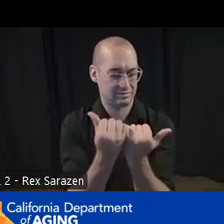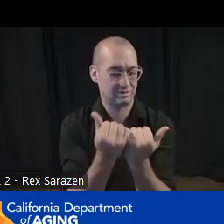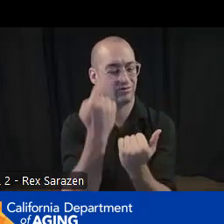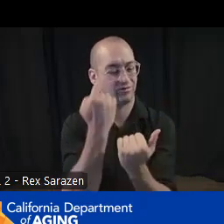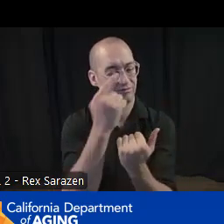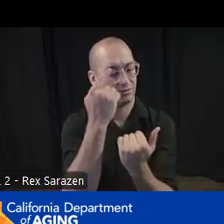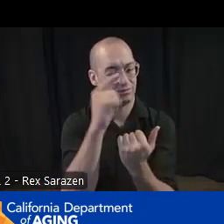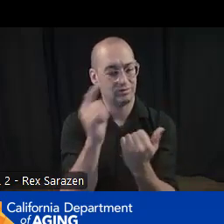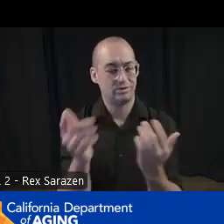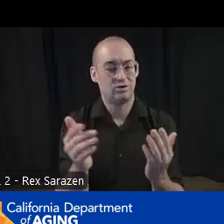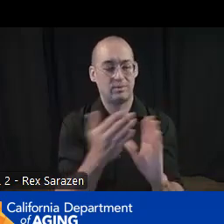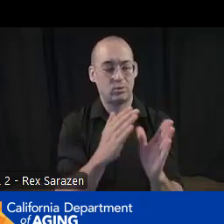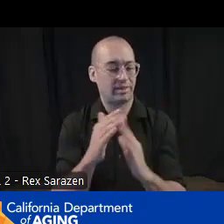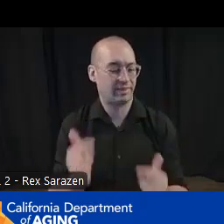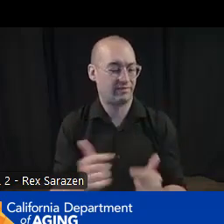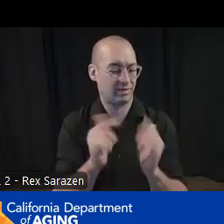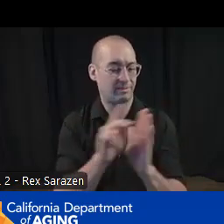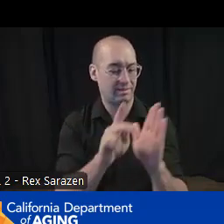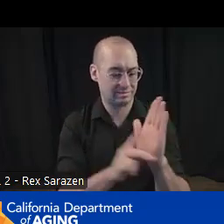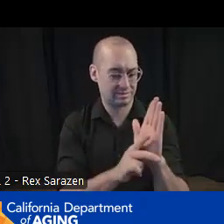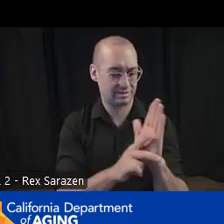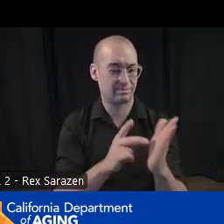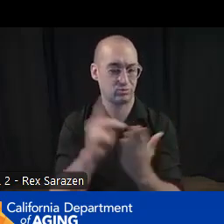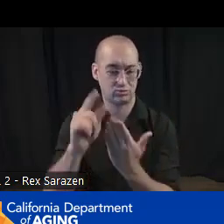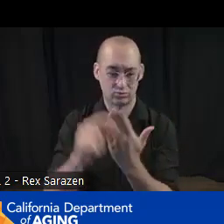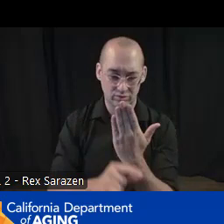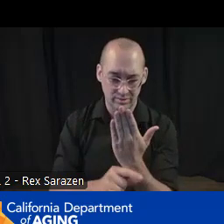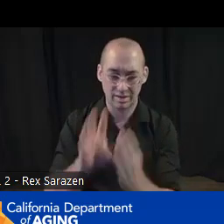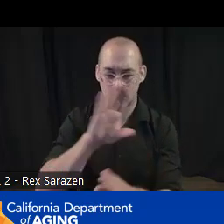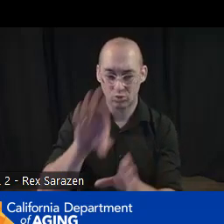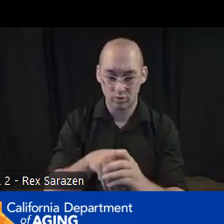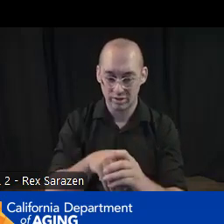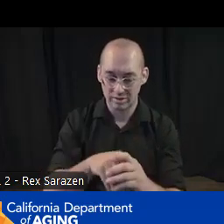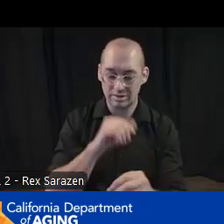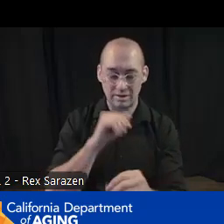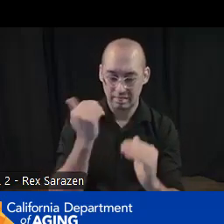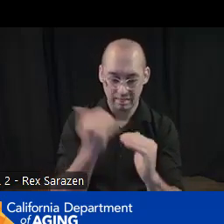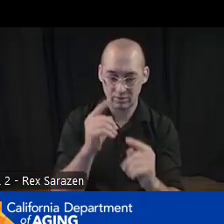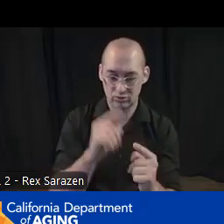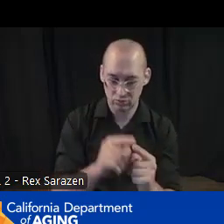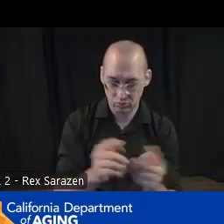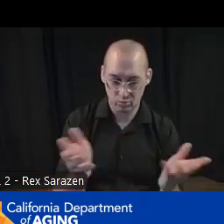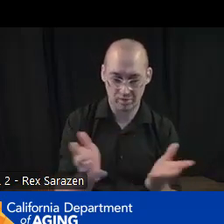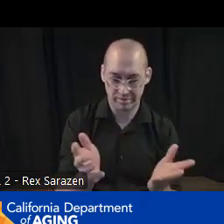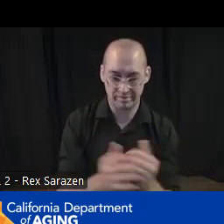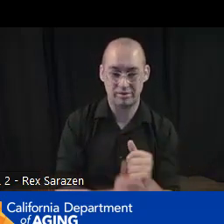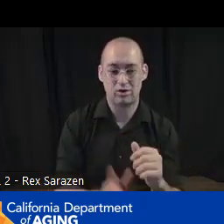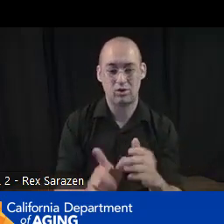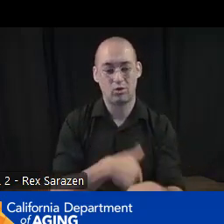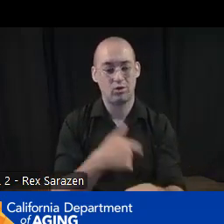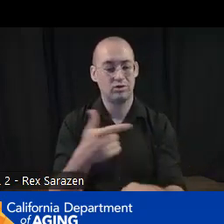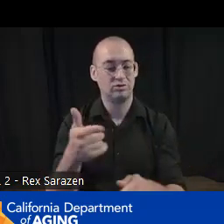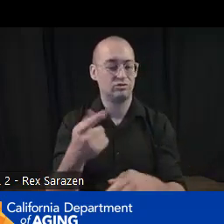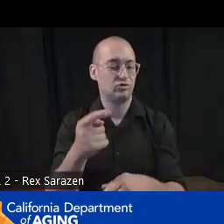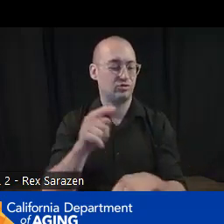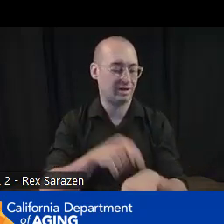and programs, including but not limited to long-term services and supports, transportation and housing, and